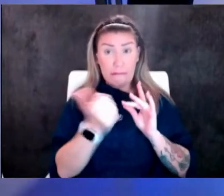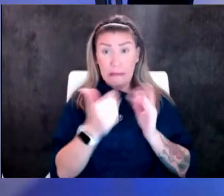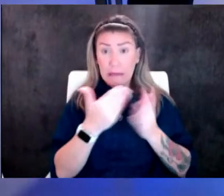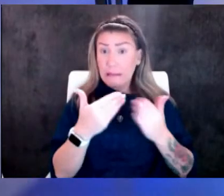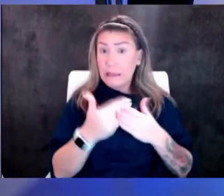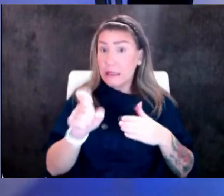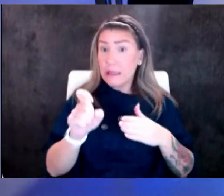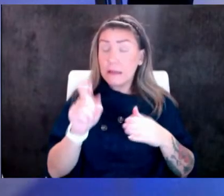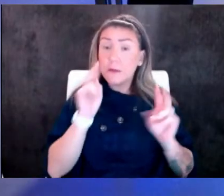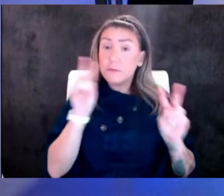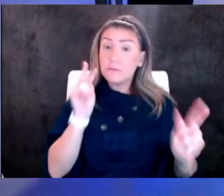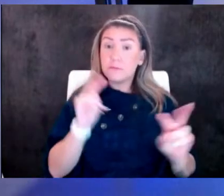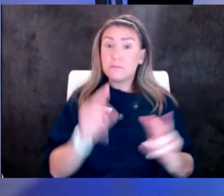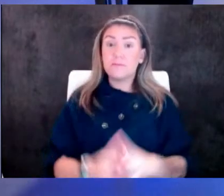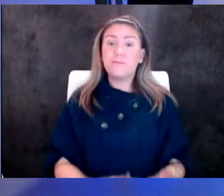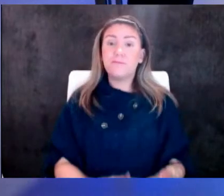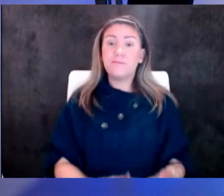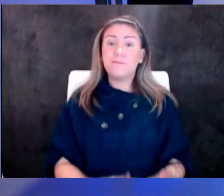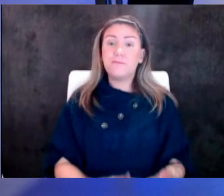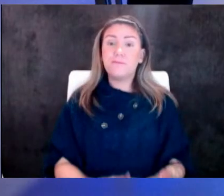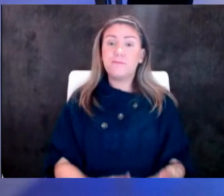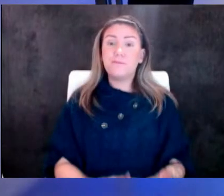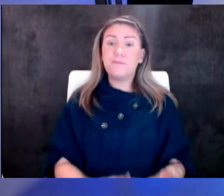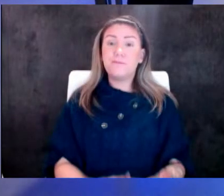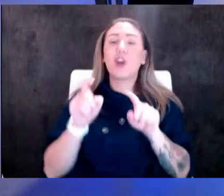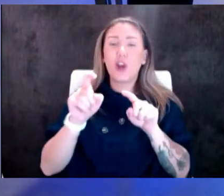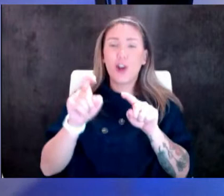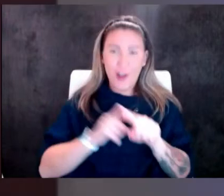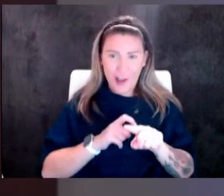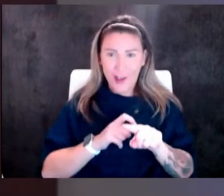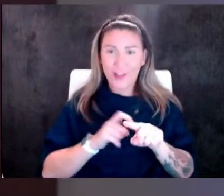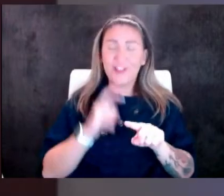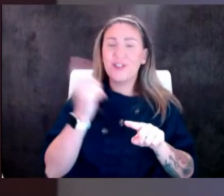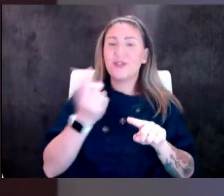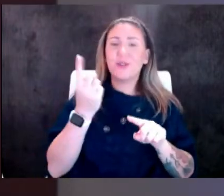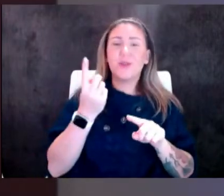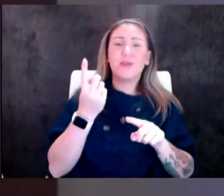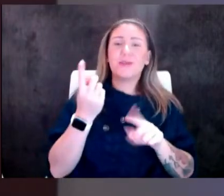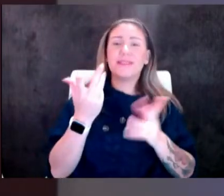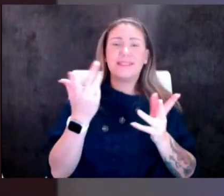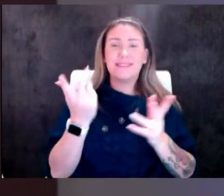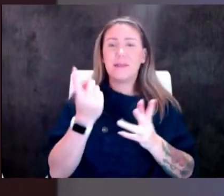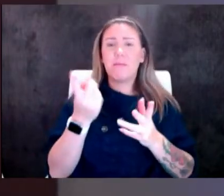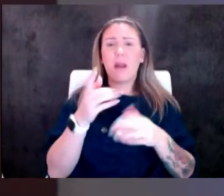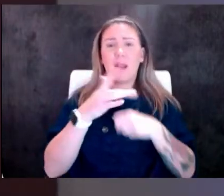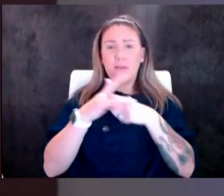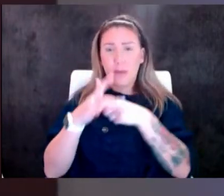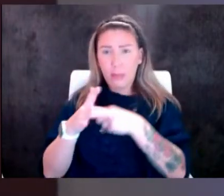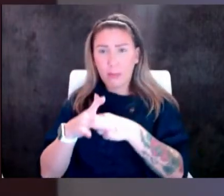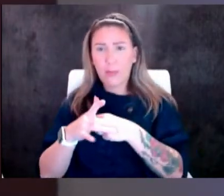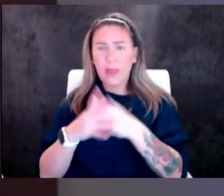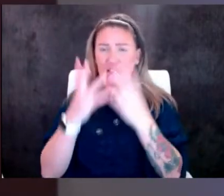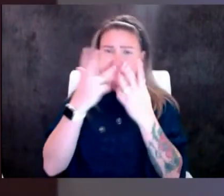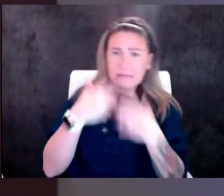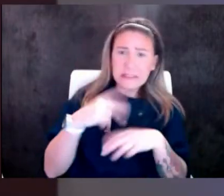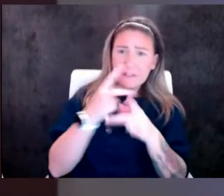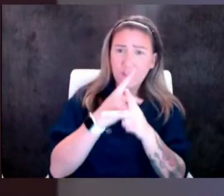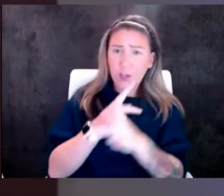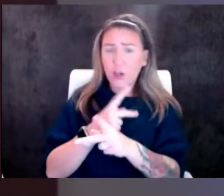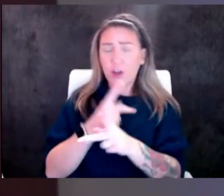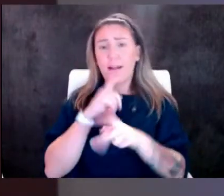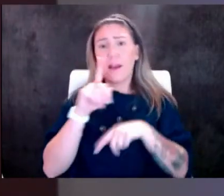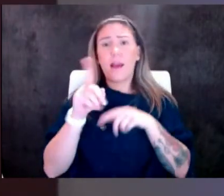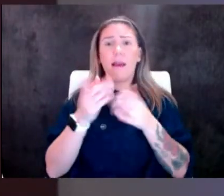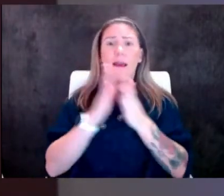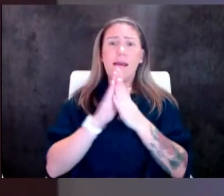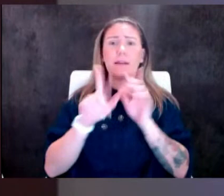that's, give us a call. There's always somebody available to talk to you and work through these things and ask some of these questions. And I think that's probably the